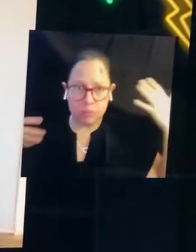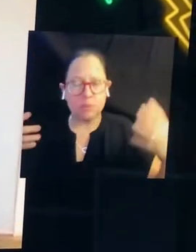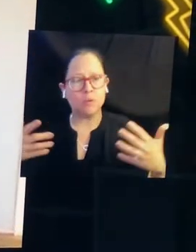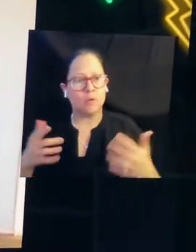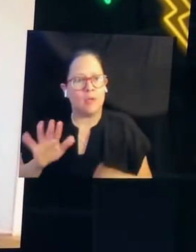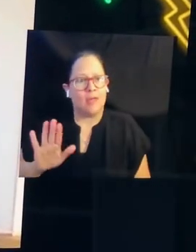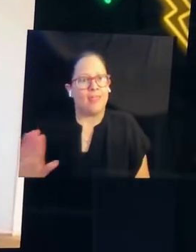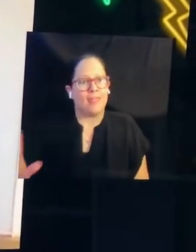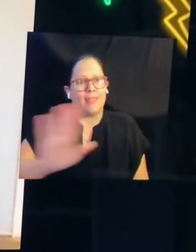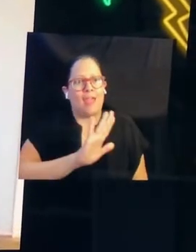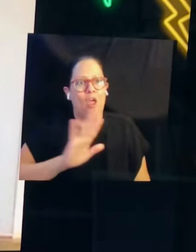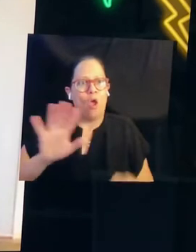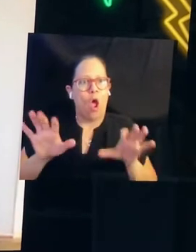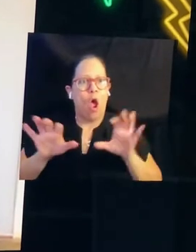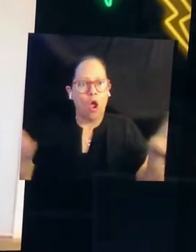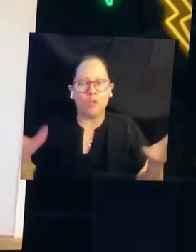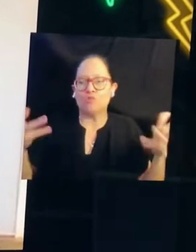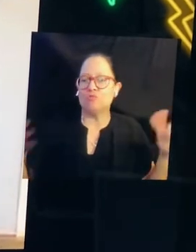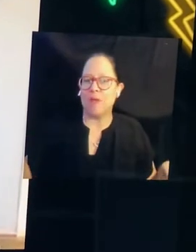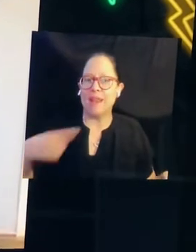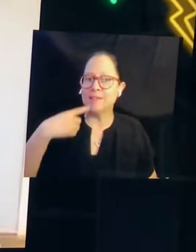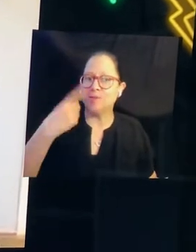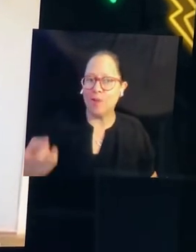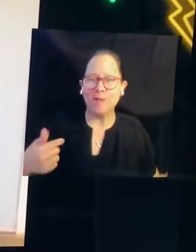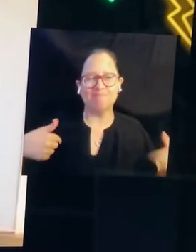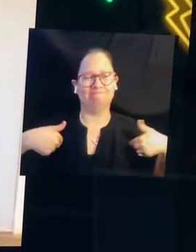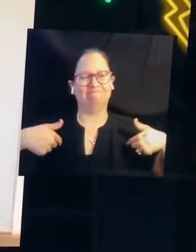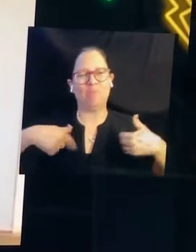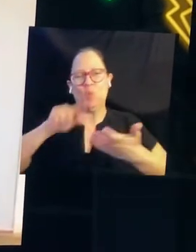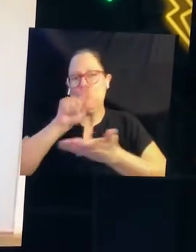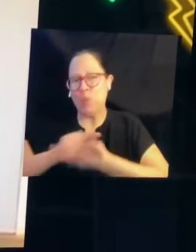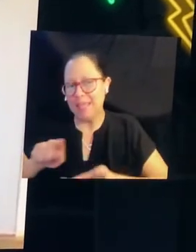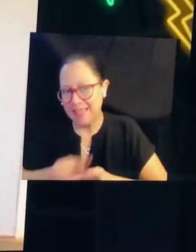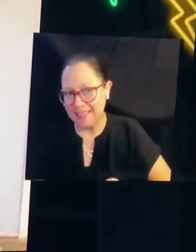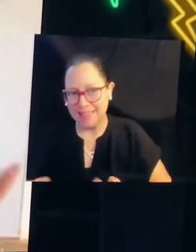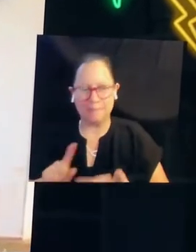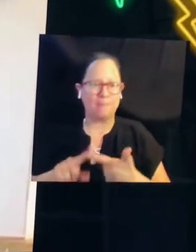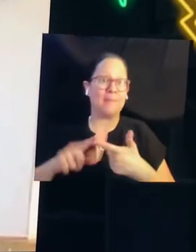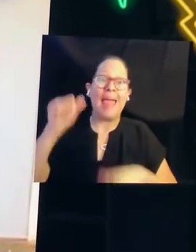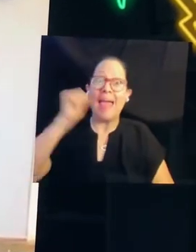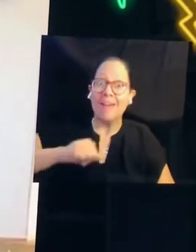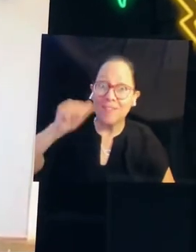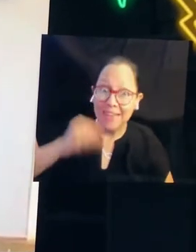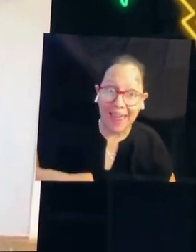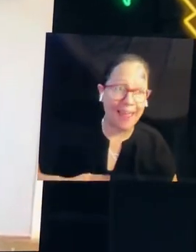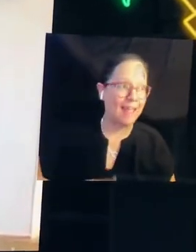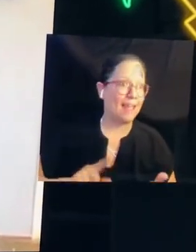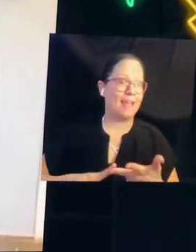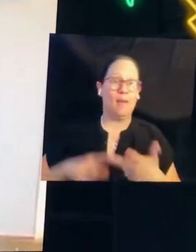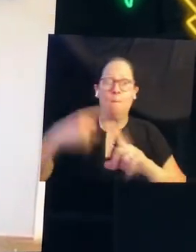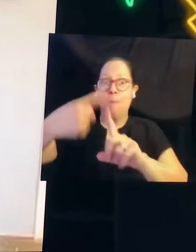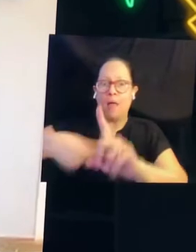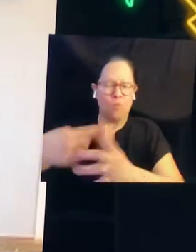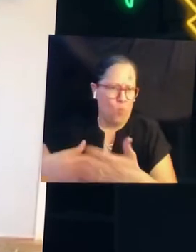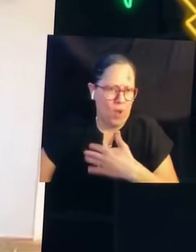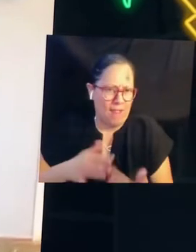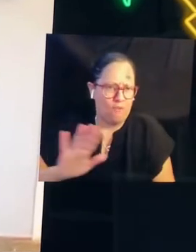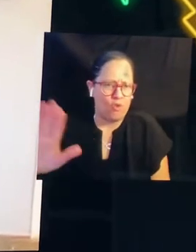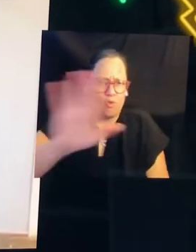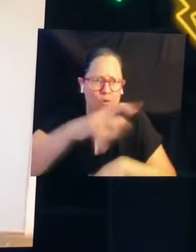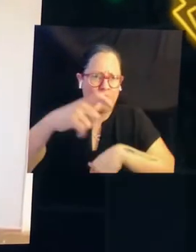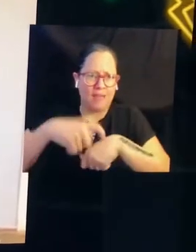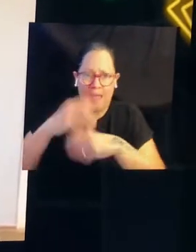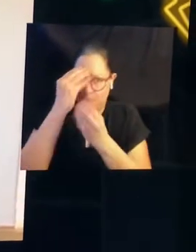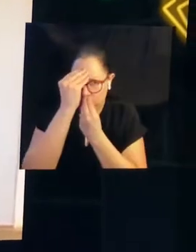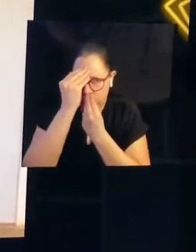back to look for new content from you. I hope that. I love that. No, those were